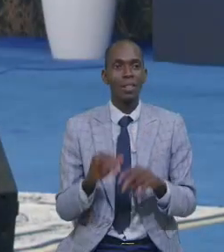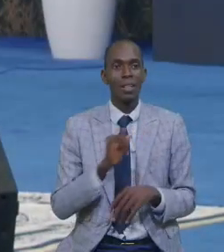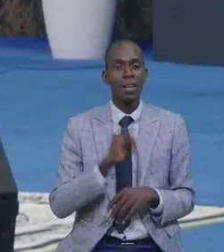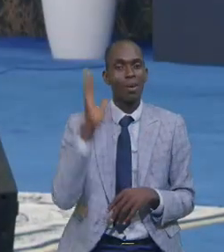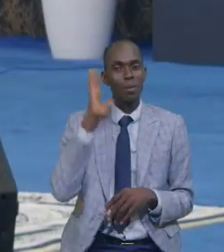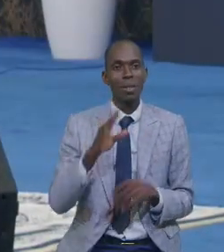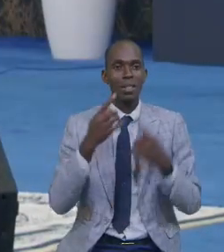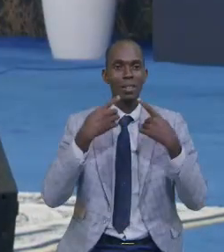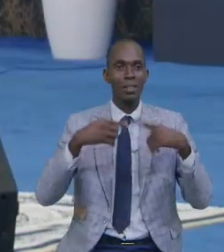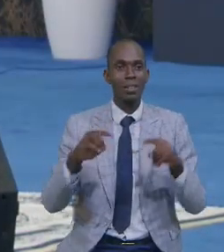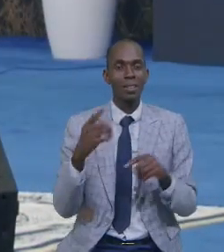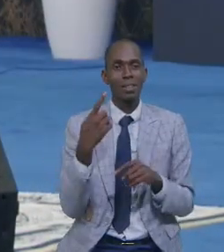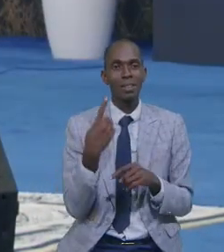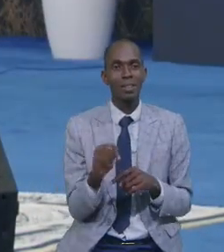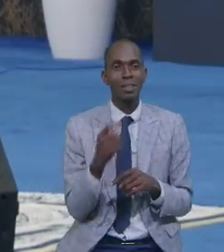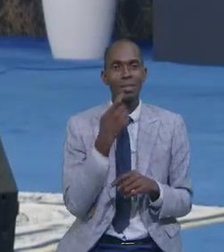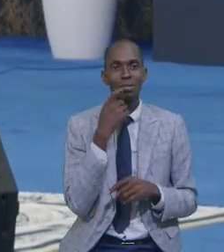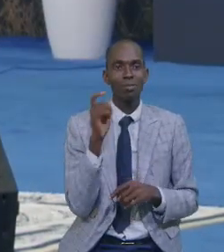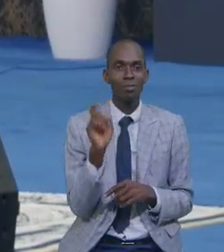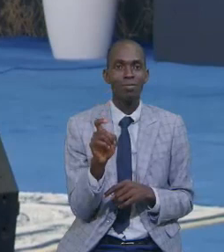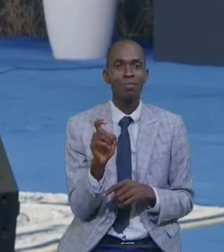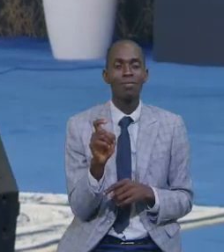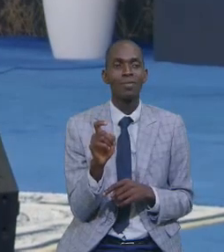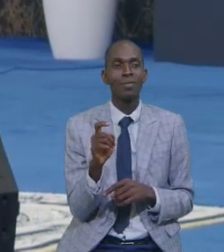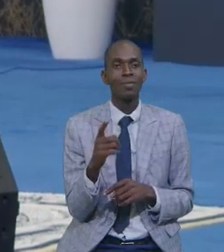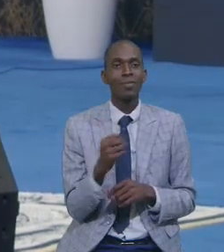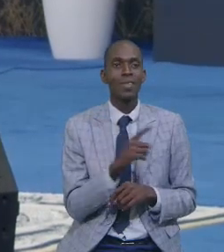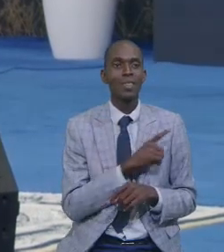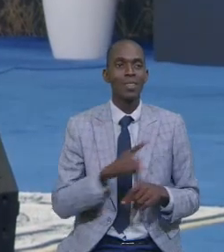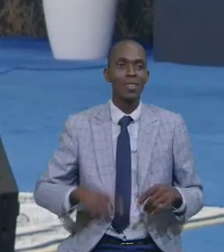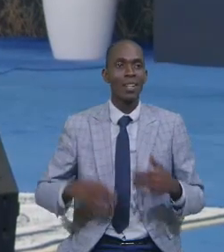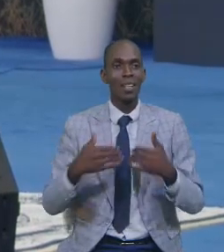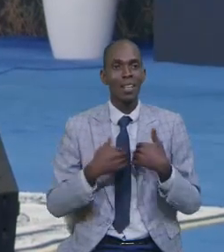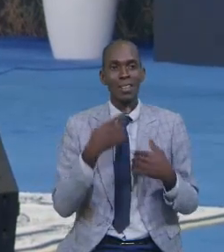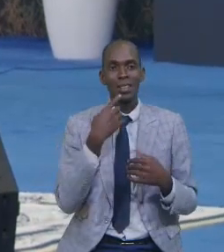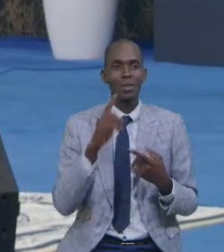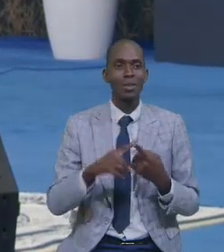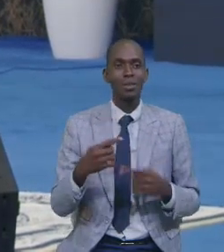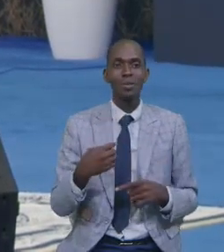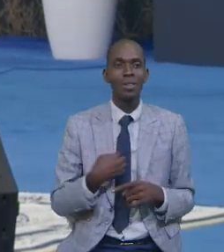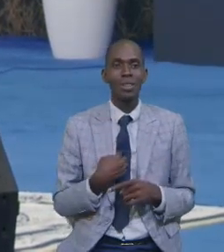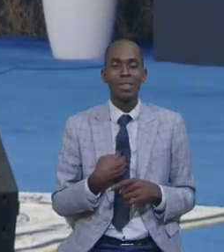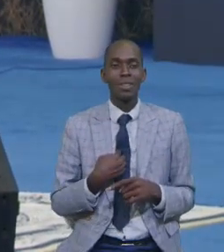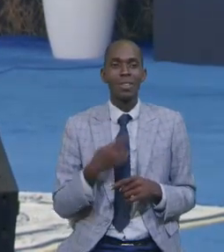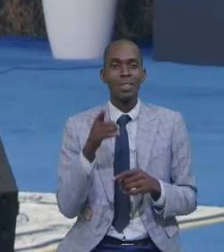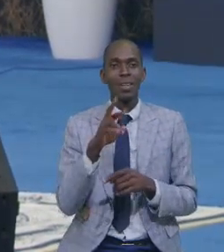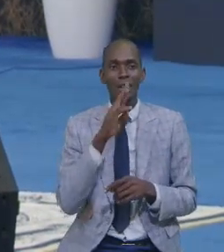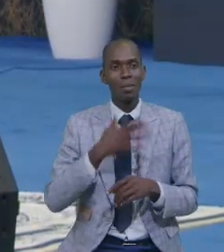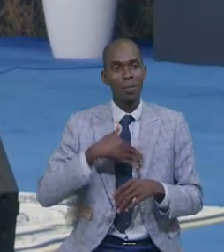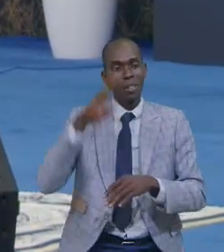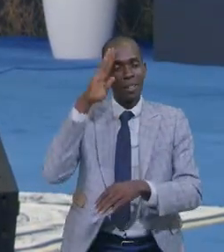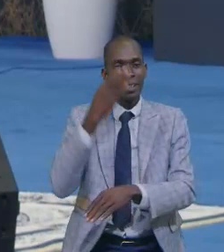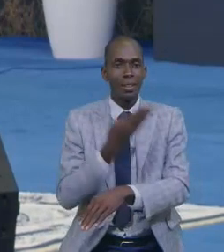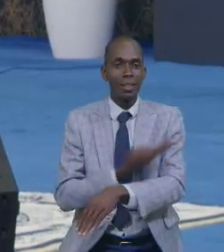talking. I will declare the decree. The Lord has said unto me, thou art my son,